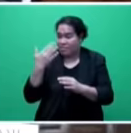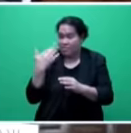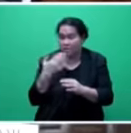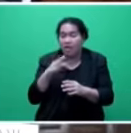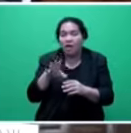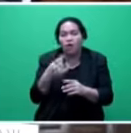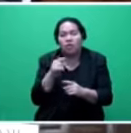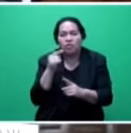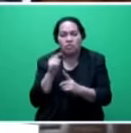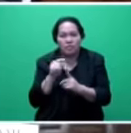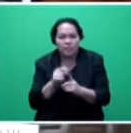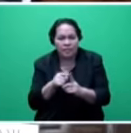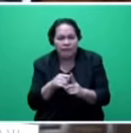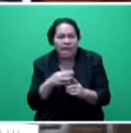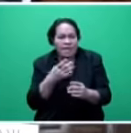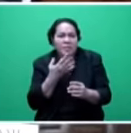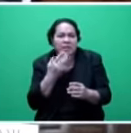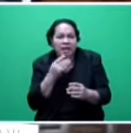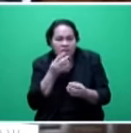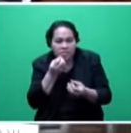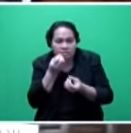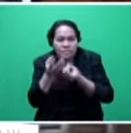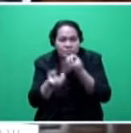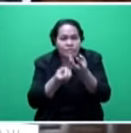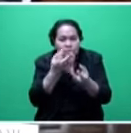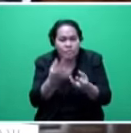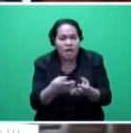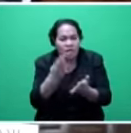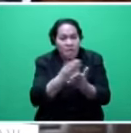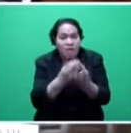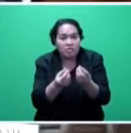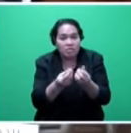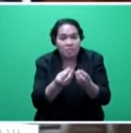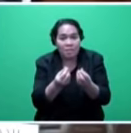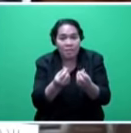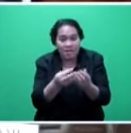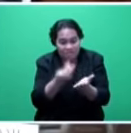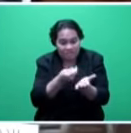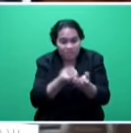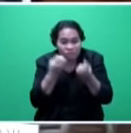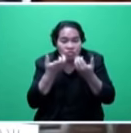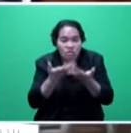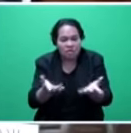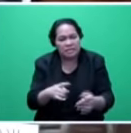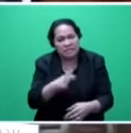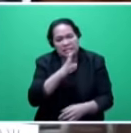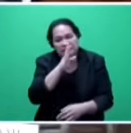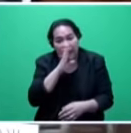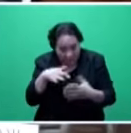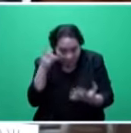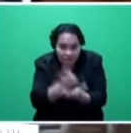manipulation of budget figures. It is unfortunate that the truth about the economy is only now coming